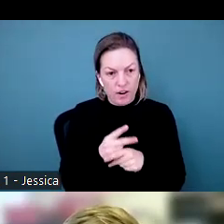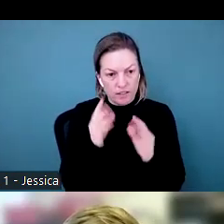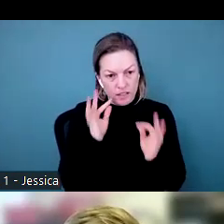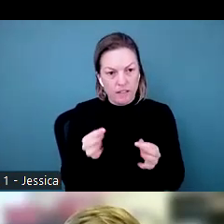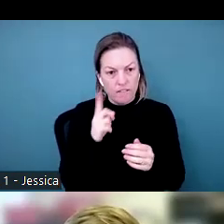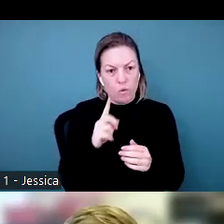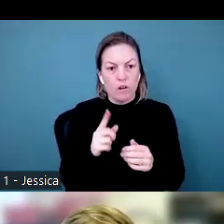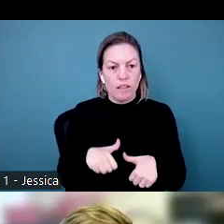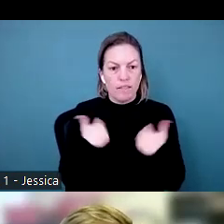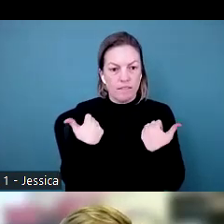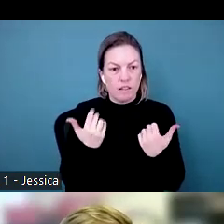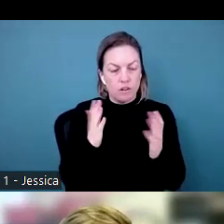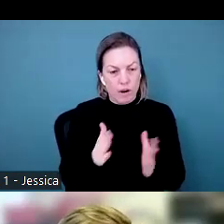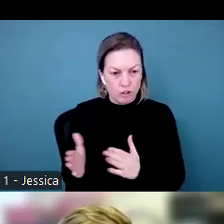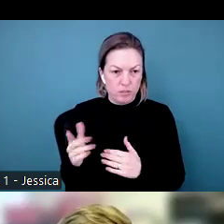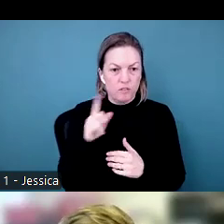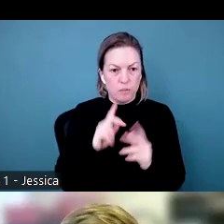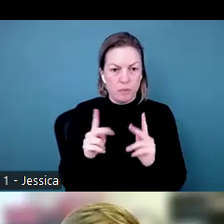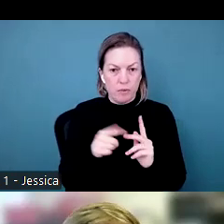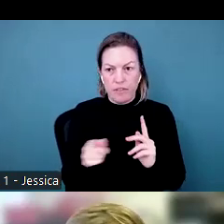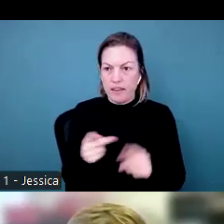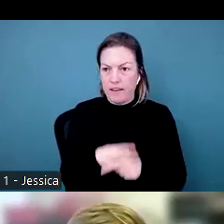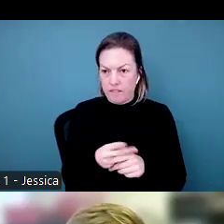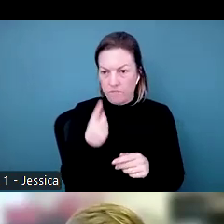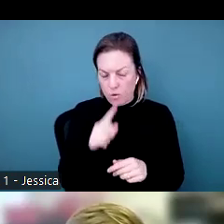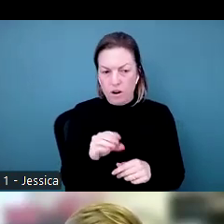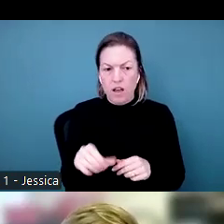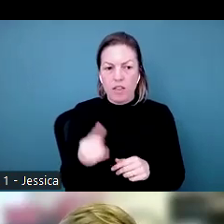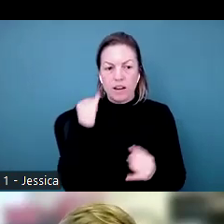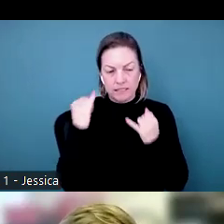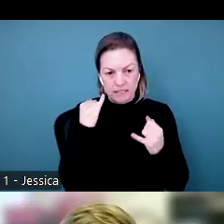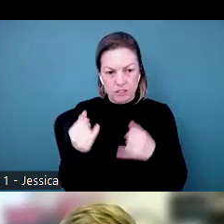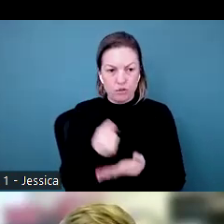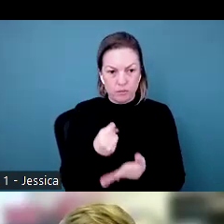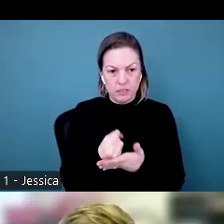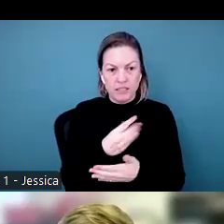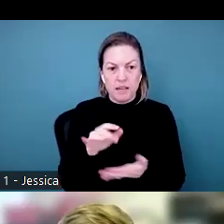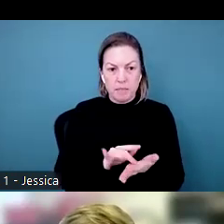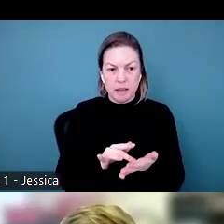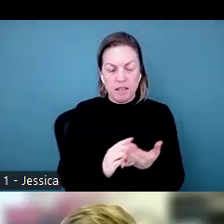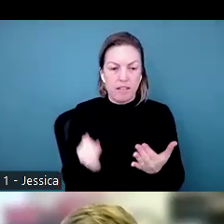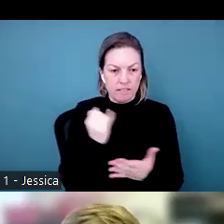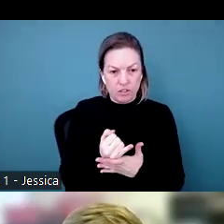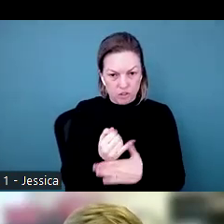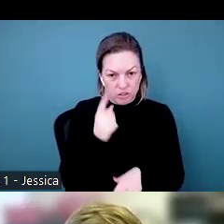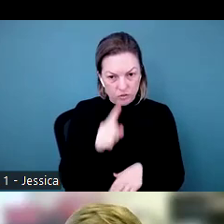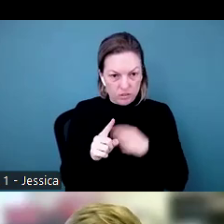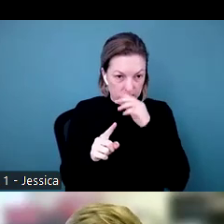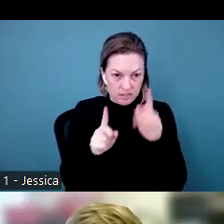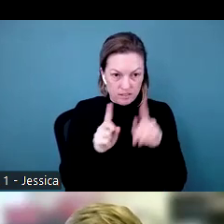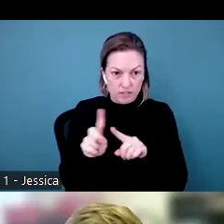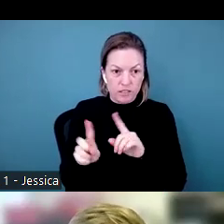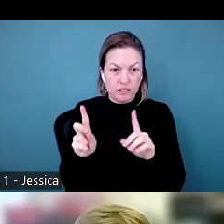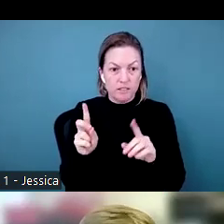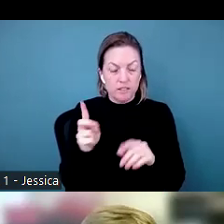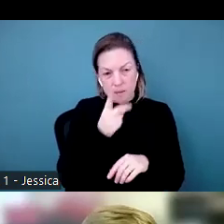people they were caring for, as well as some other ideas like treatments and medical interventions for the different dementia types. Next